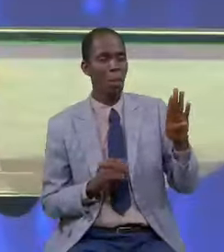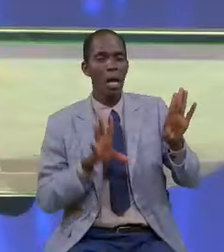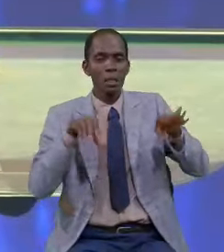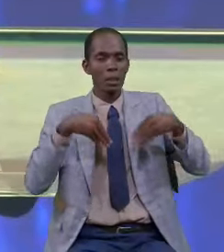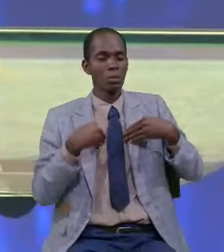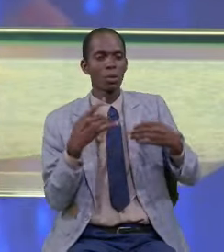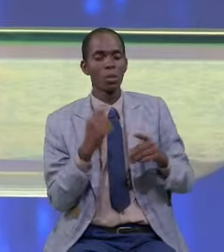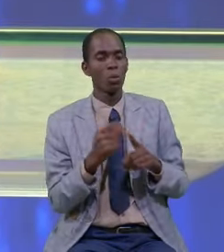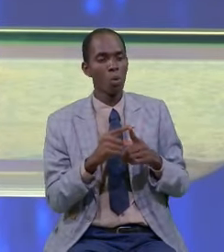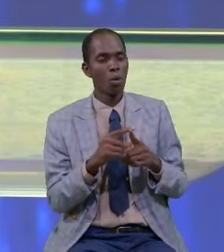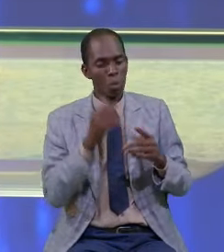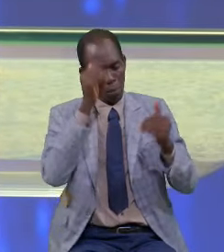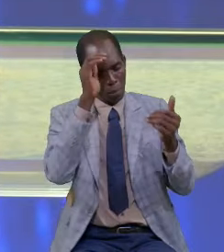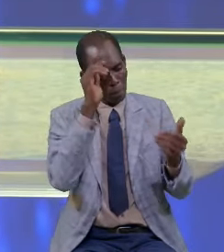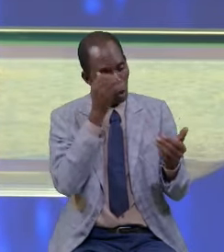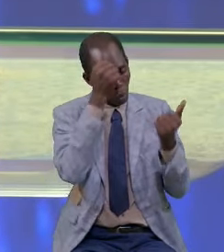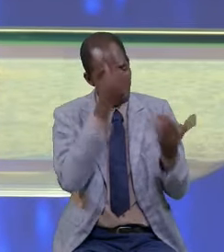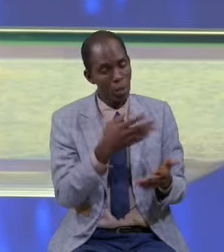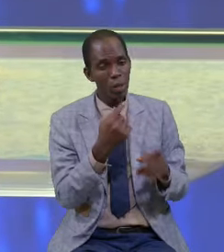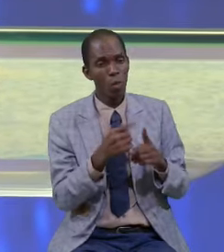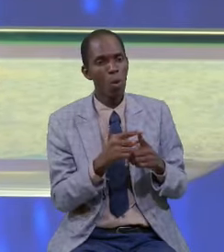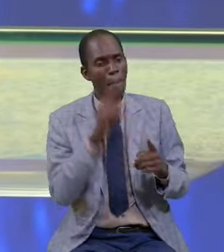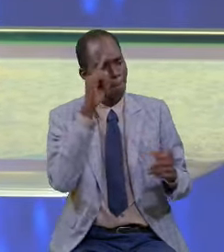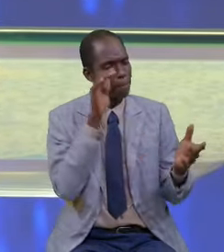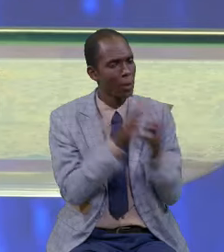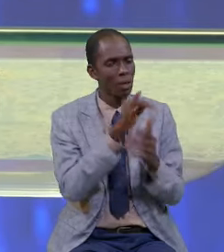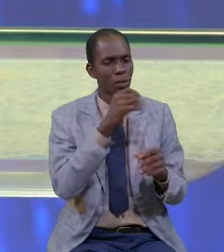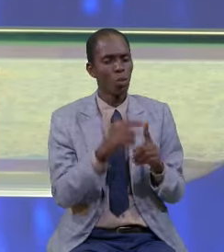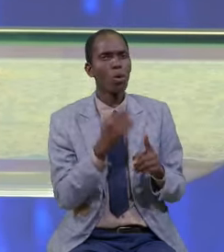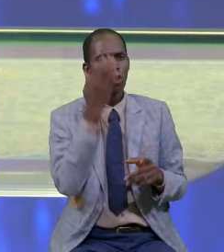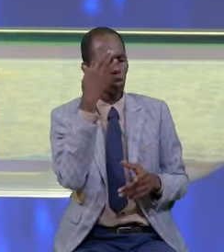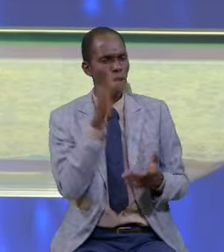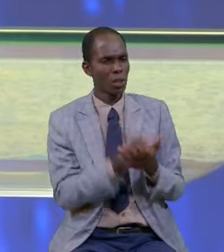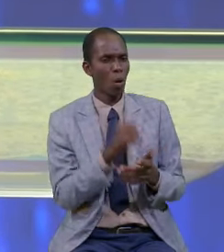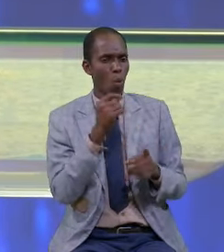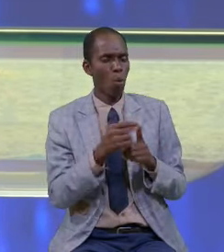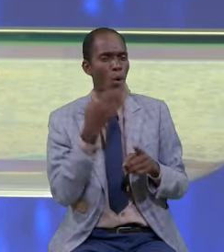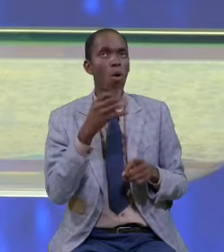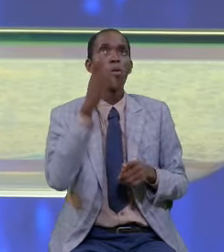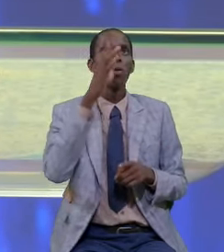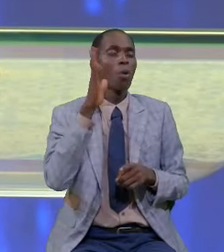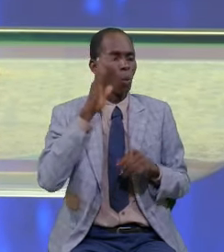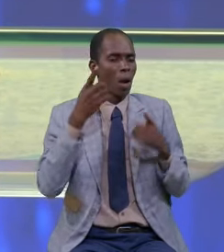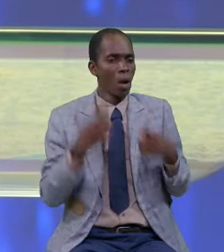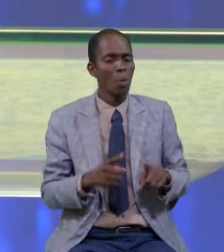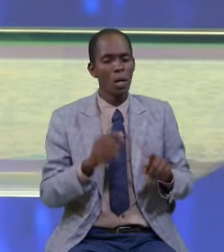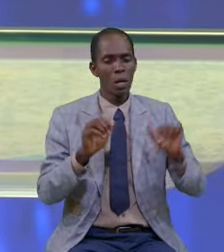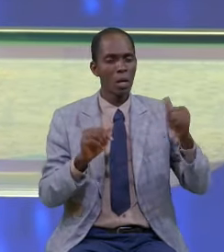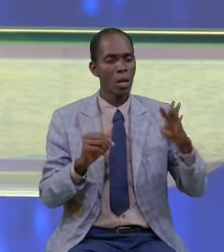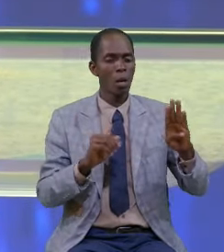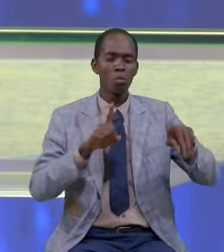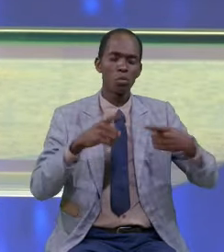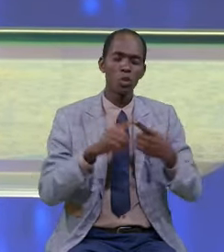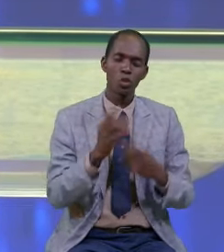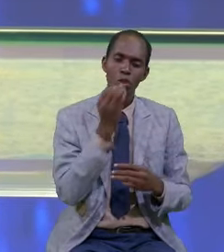accepting the word, and knowing it was going to be done. And so Ahab went up to eat and to drink. And Elijah went up to